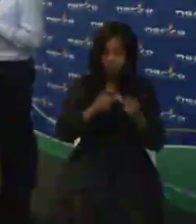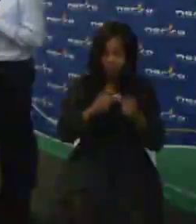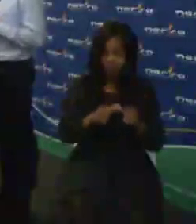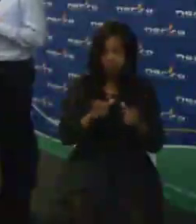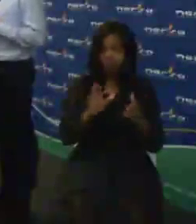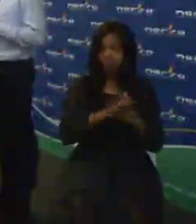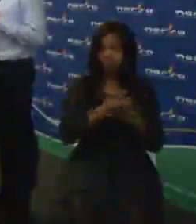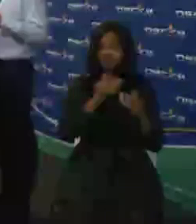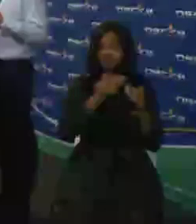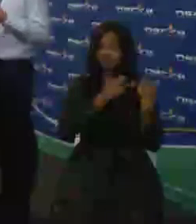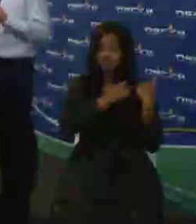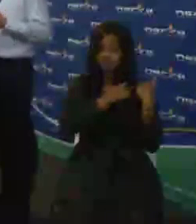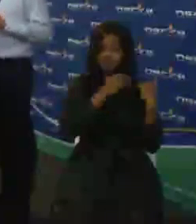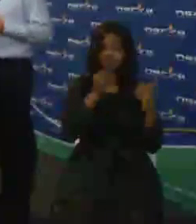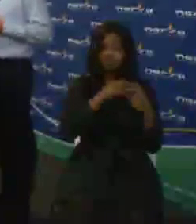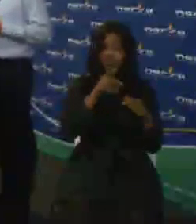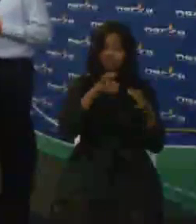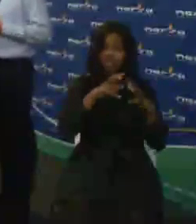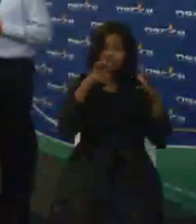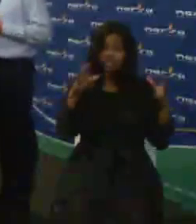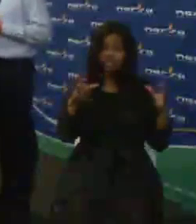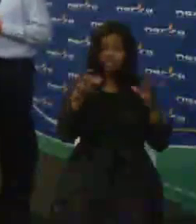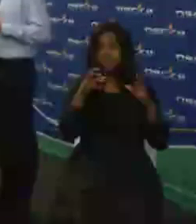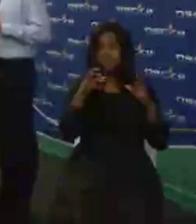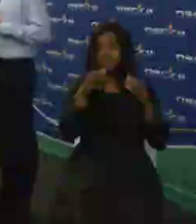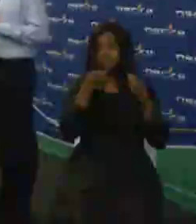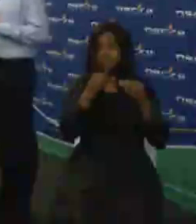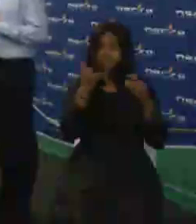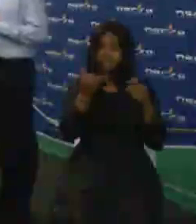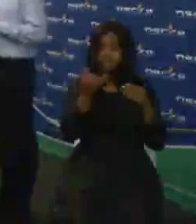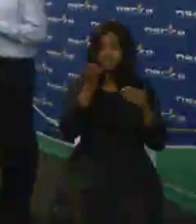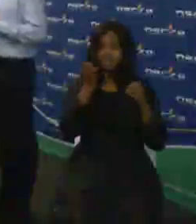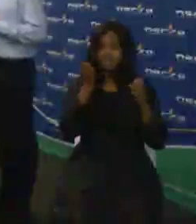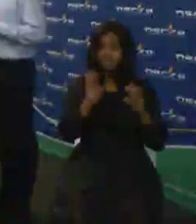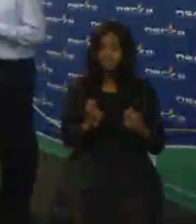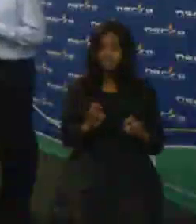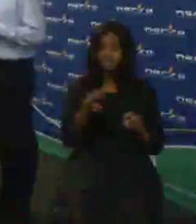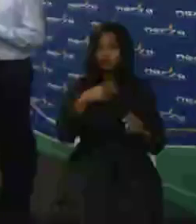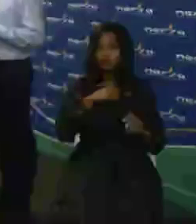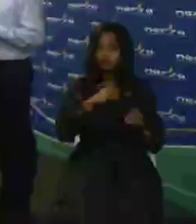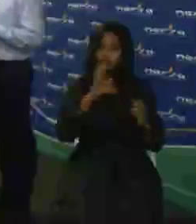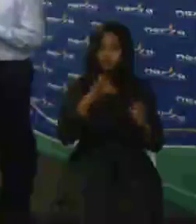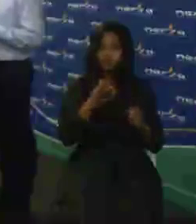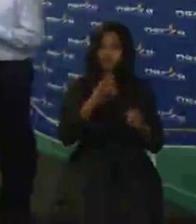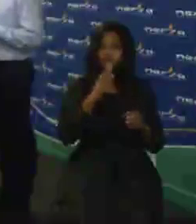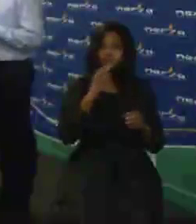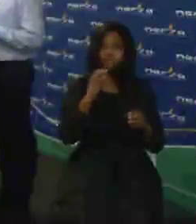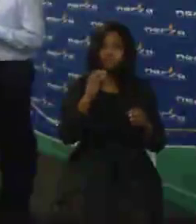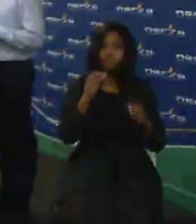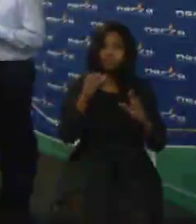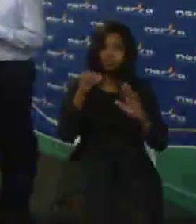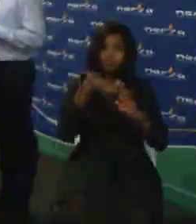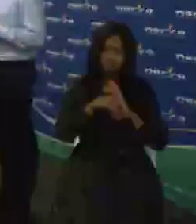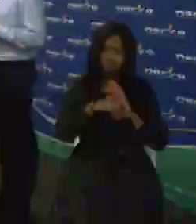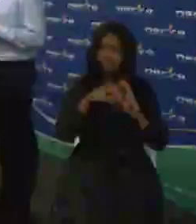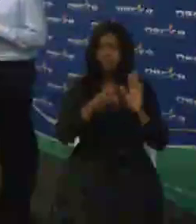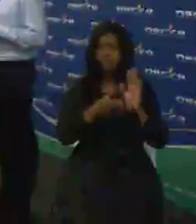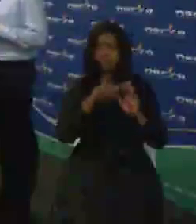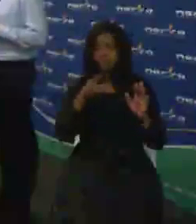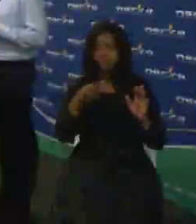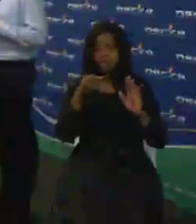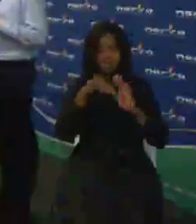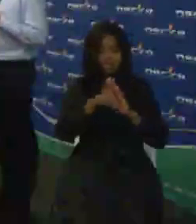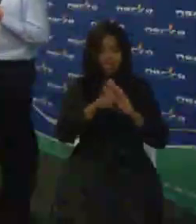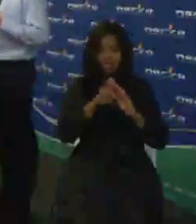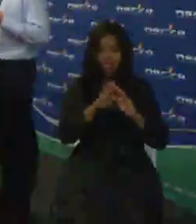and security of a large entity like Eskom, we're going to be most likely heading to another credit rating